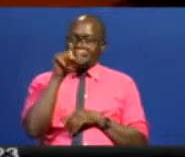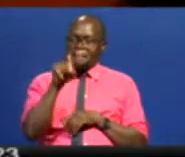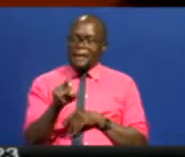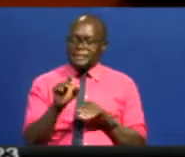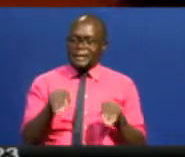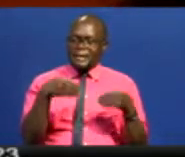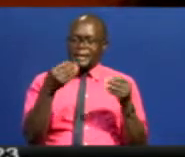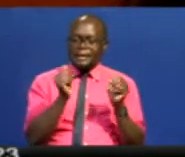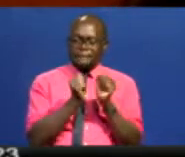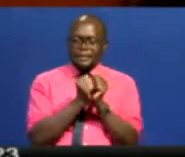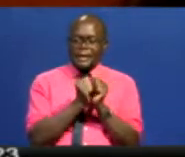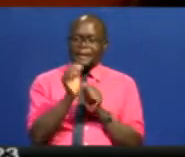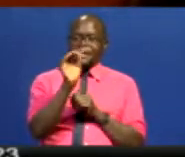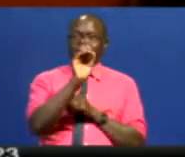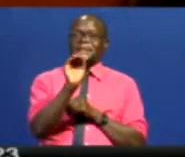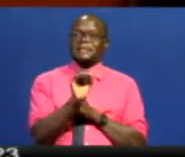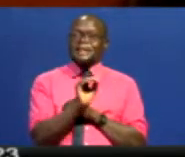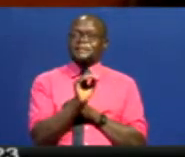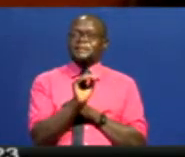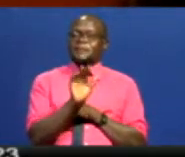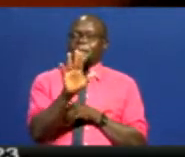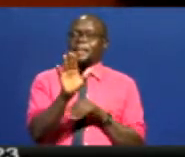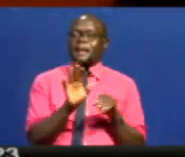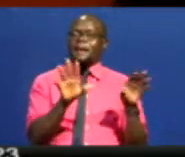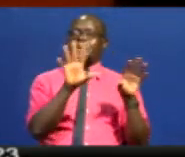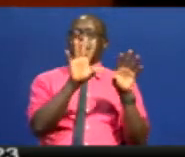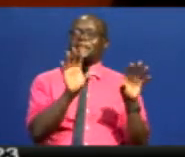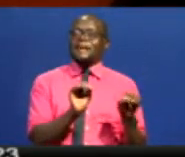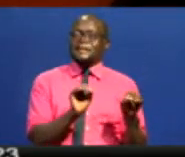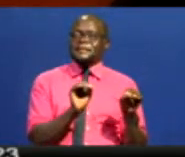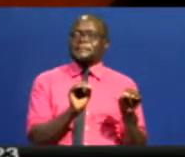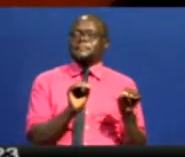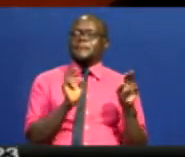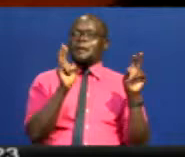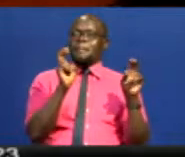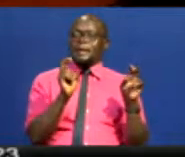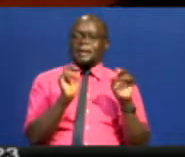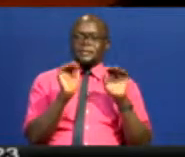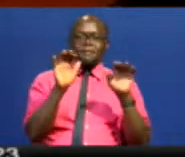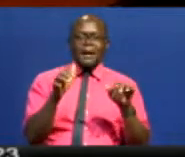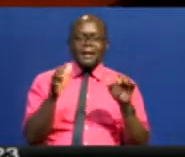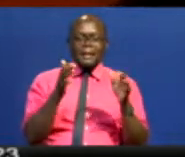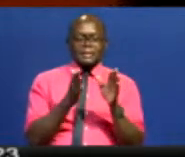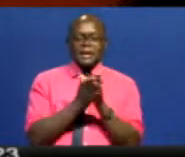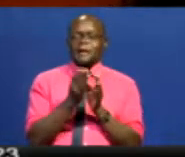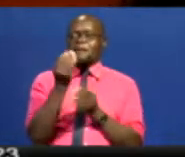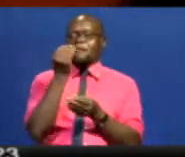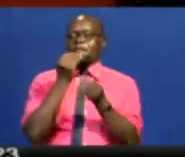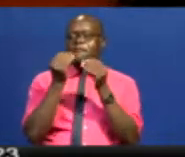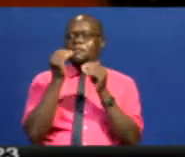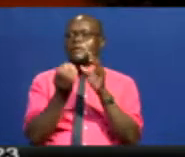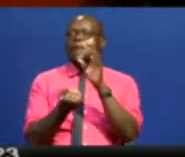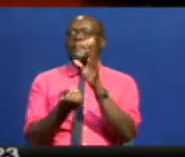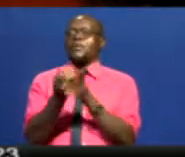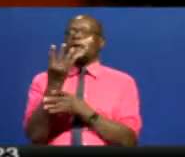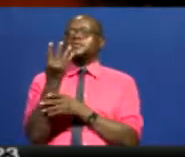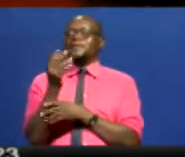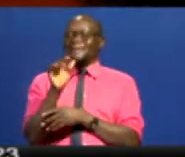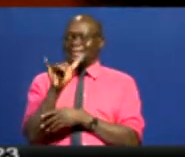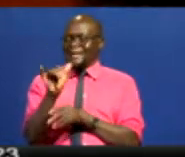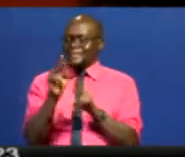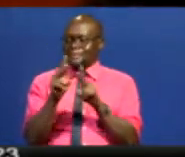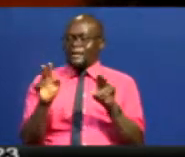give 10% of their budgets to matters agriculture and food production, is